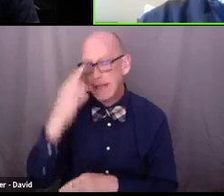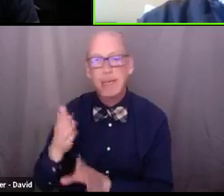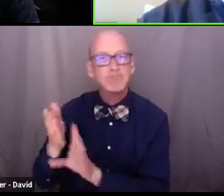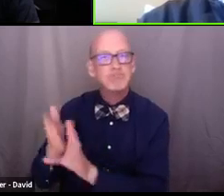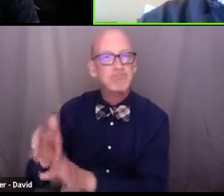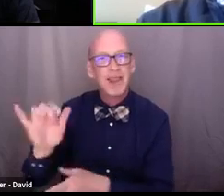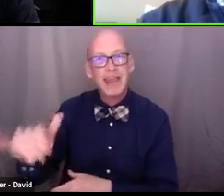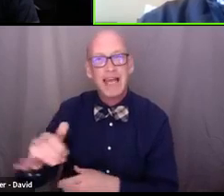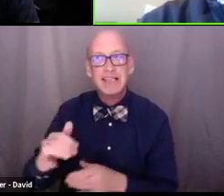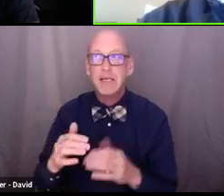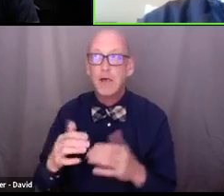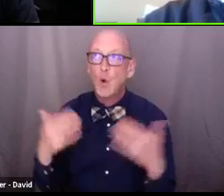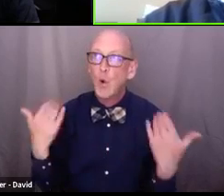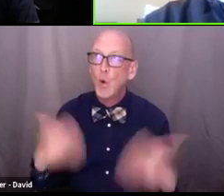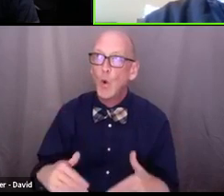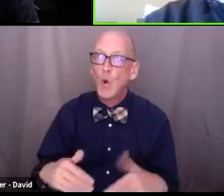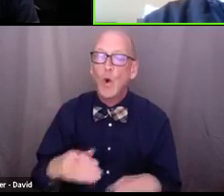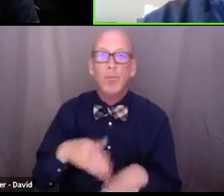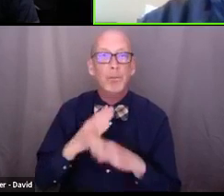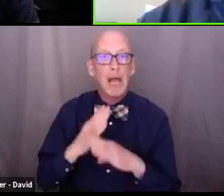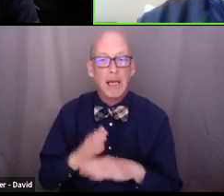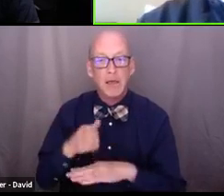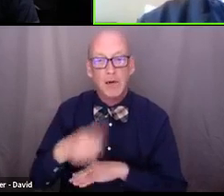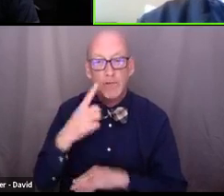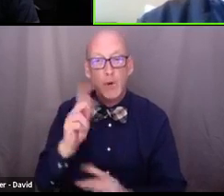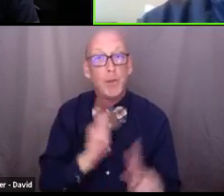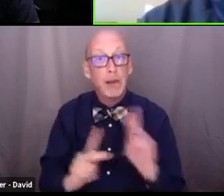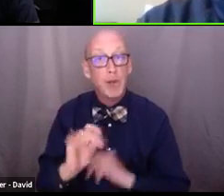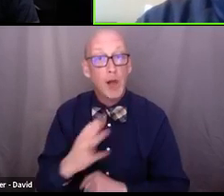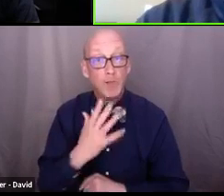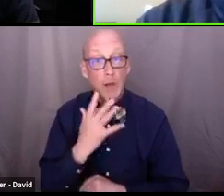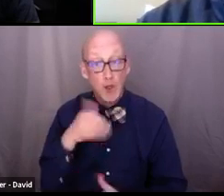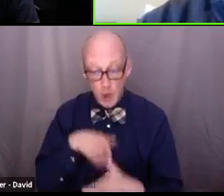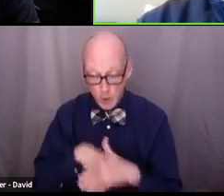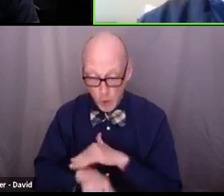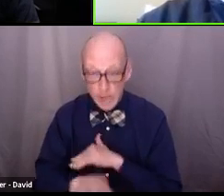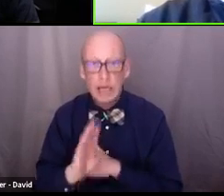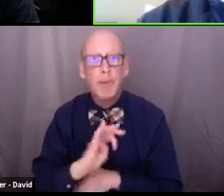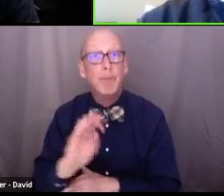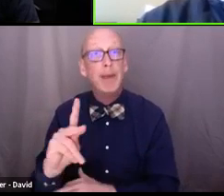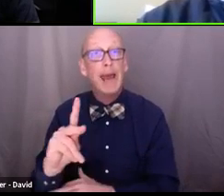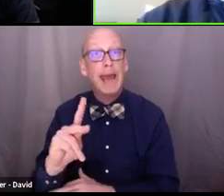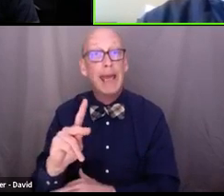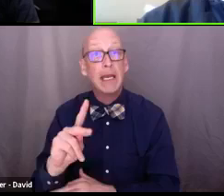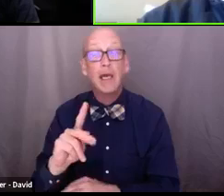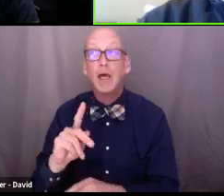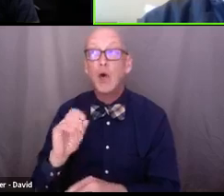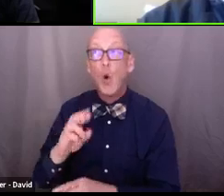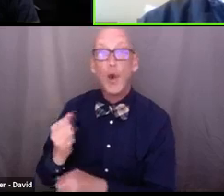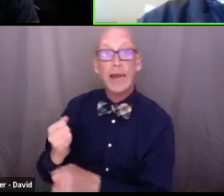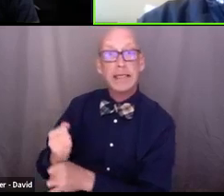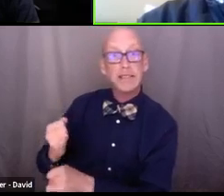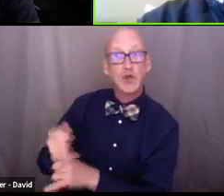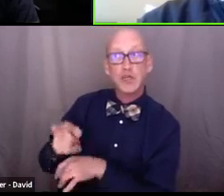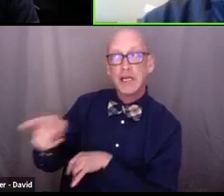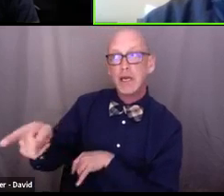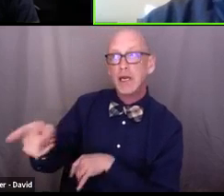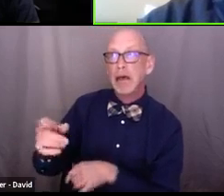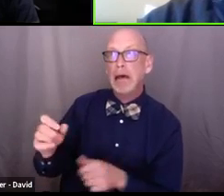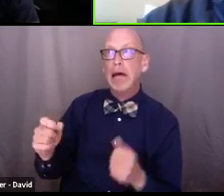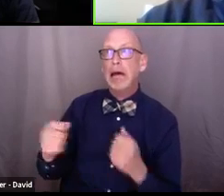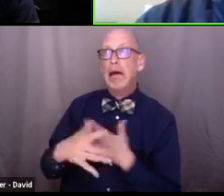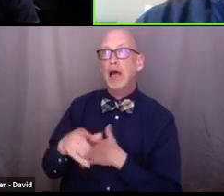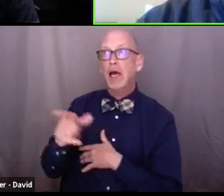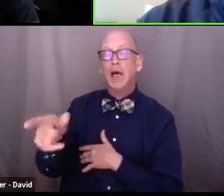big hump to get over, you know, for folks of color. Walking into a bank, walking into some institution may be somewhat intimidating. I